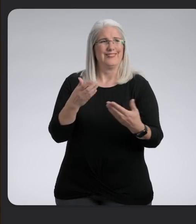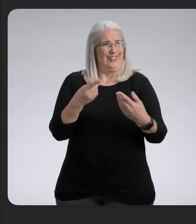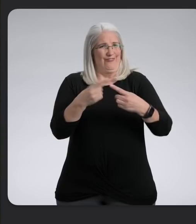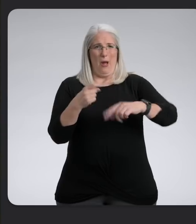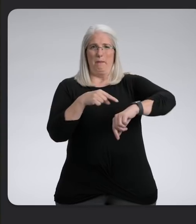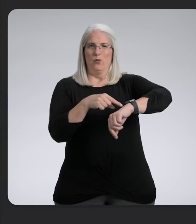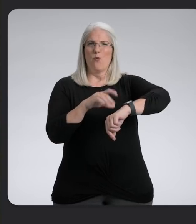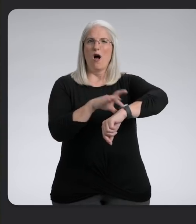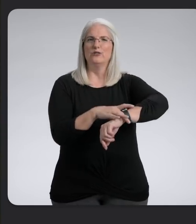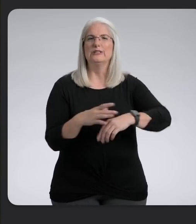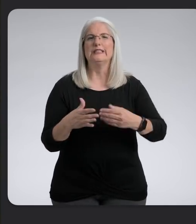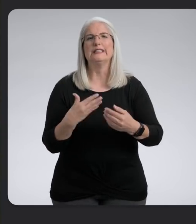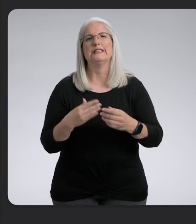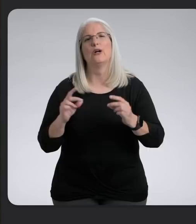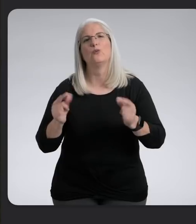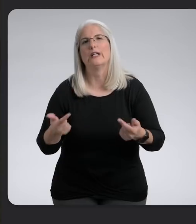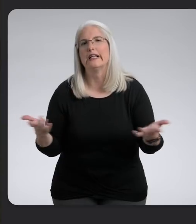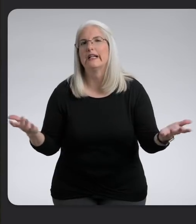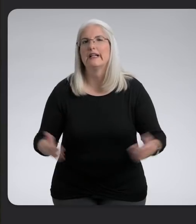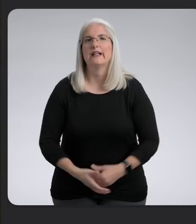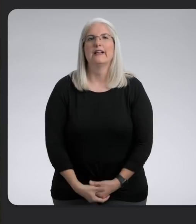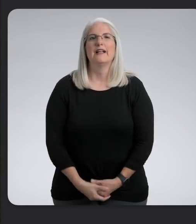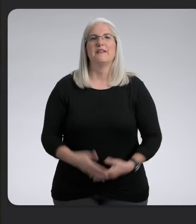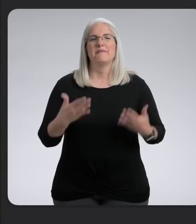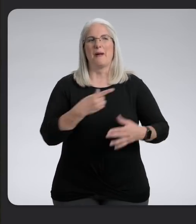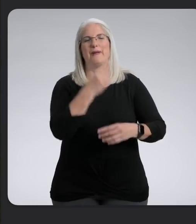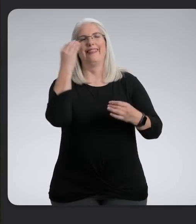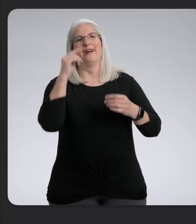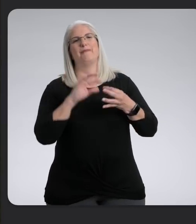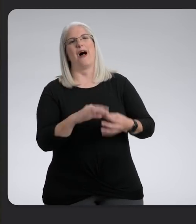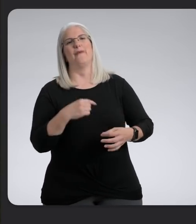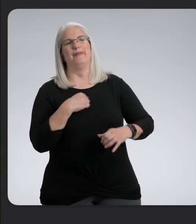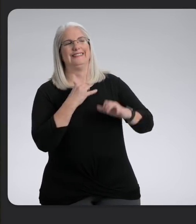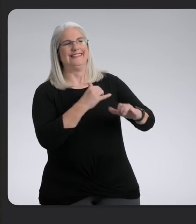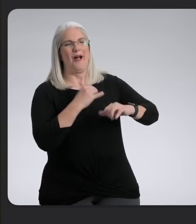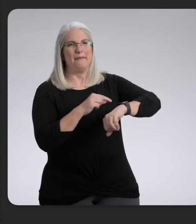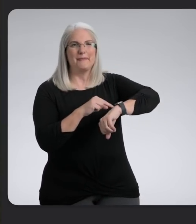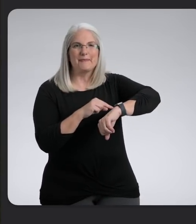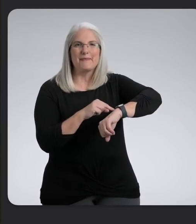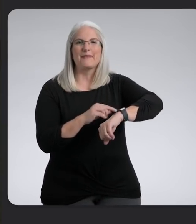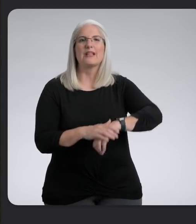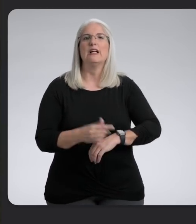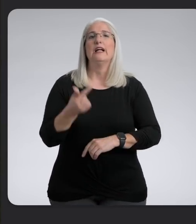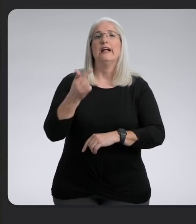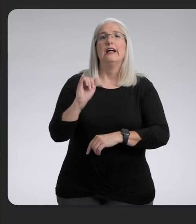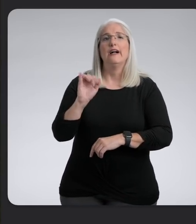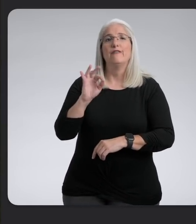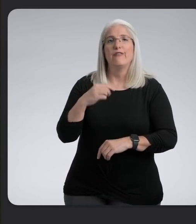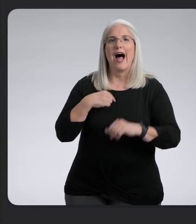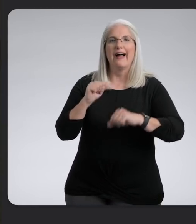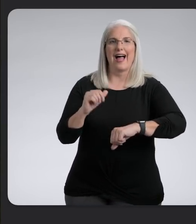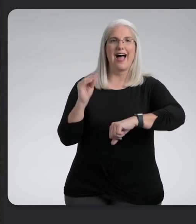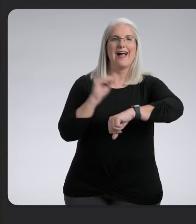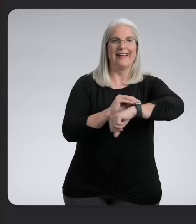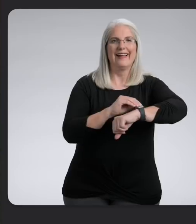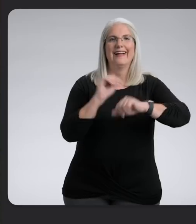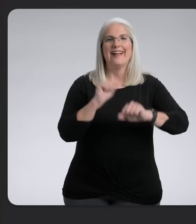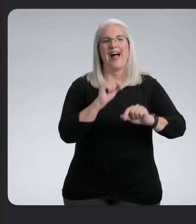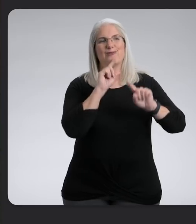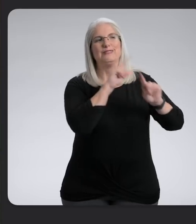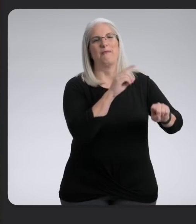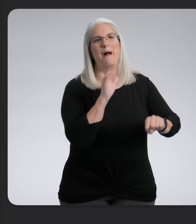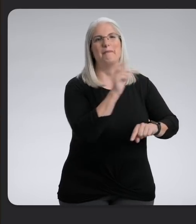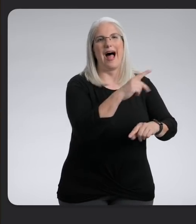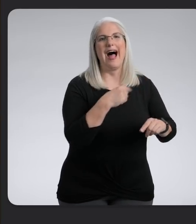That was quick. Wesley must have the puppy on the brain too. And with gifts now on Apple Watch, I can reply as comedically as I would from my